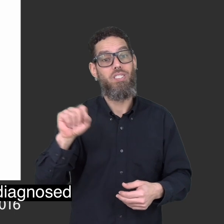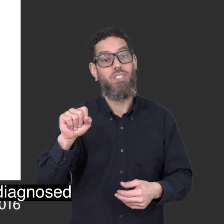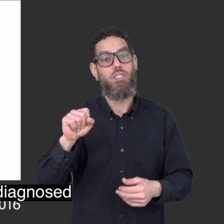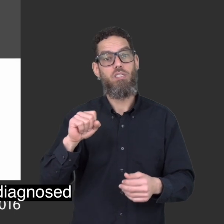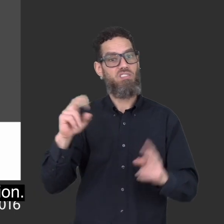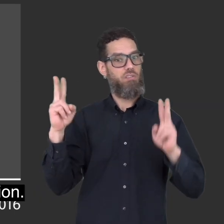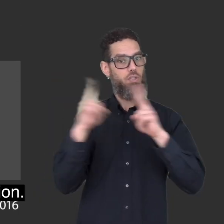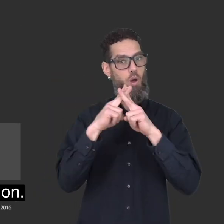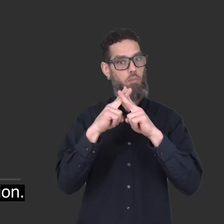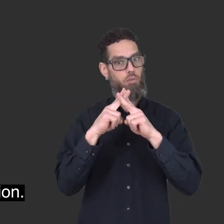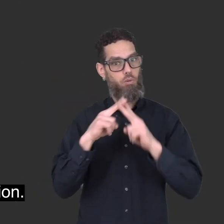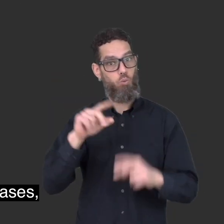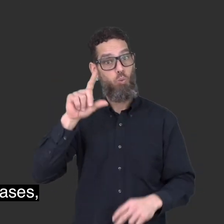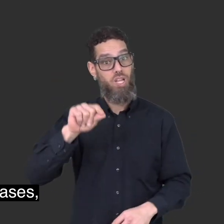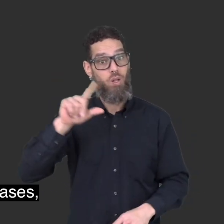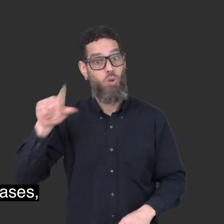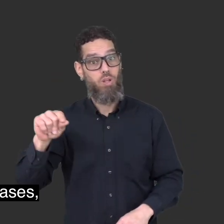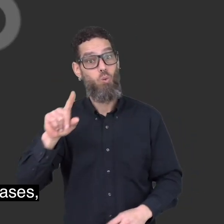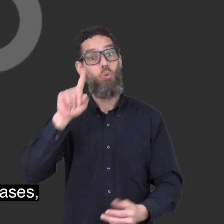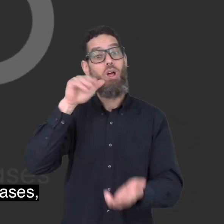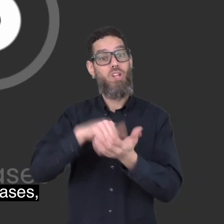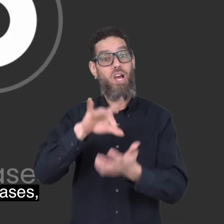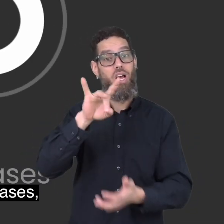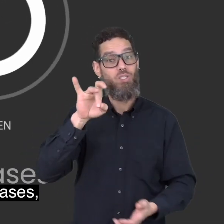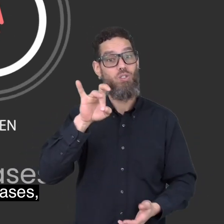million. In 2020, there were